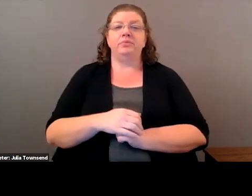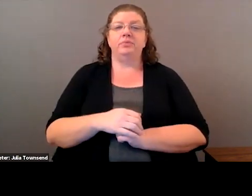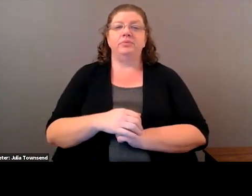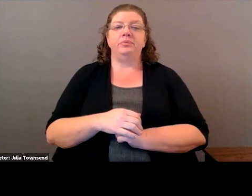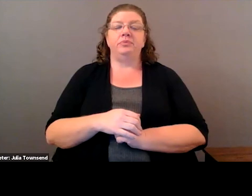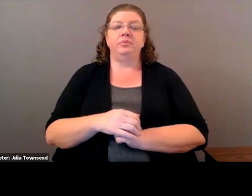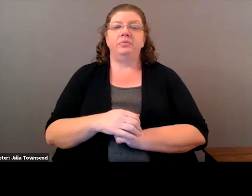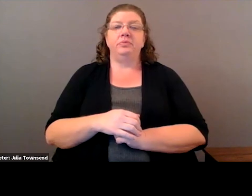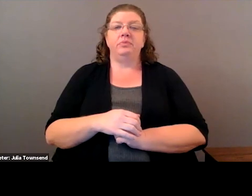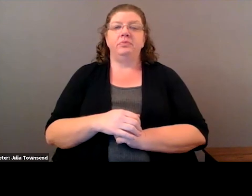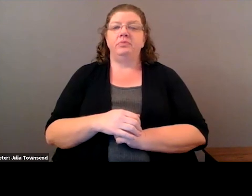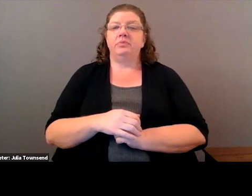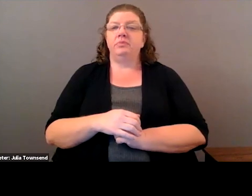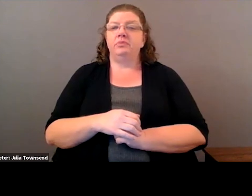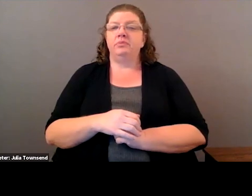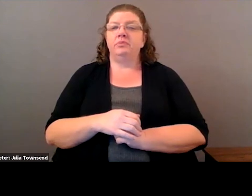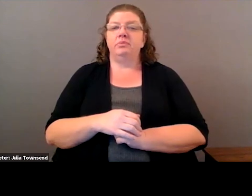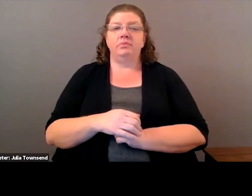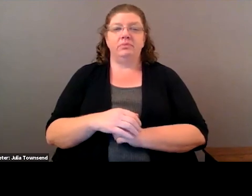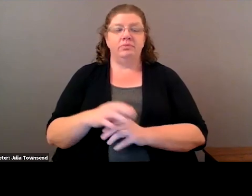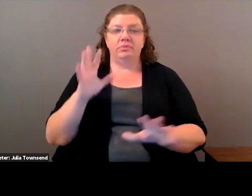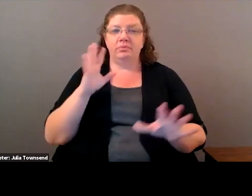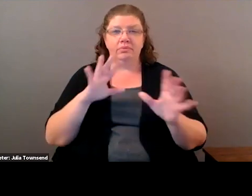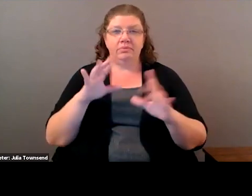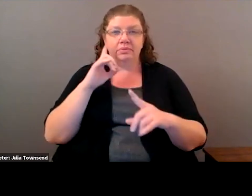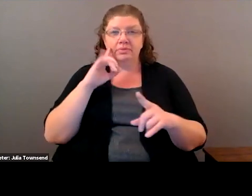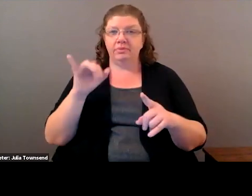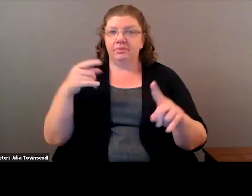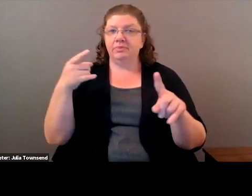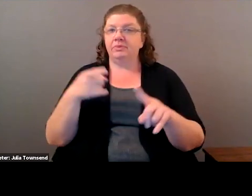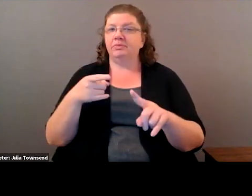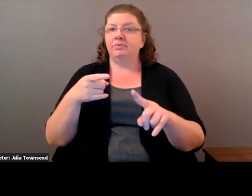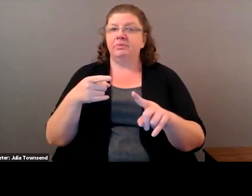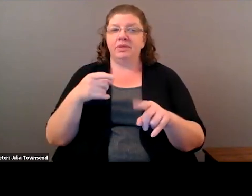Does it sound like I made a point? Yes, you may begin.